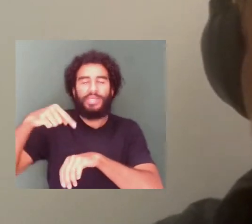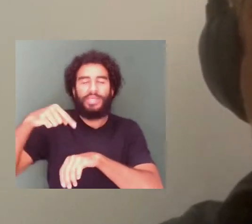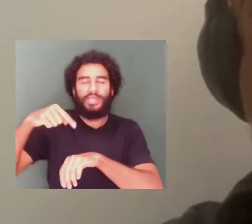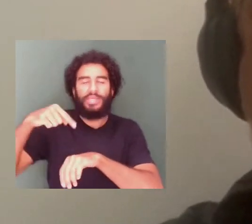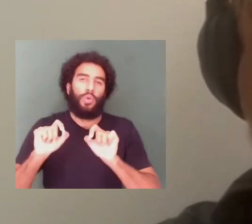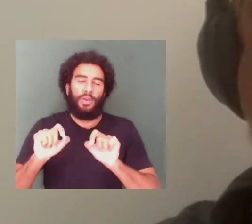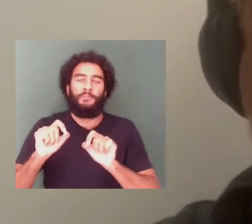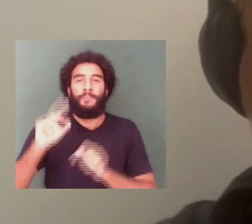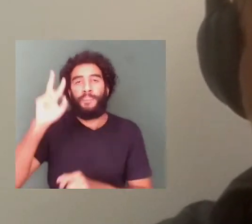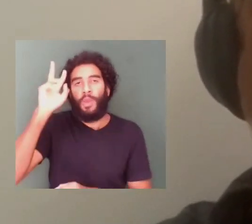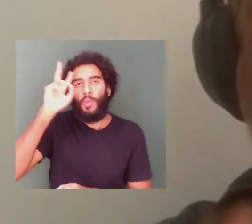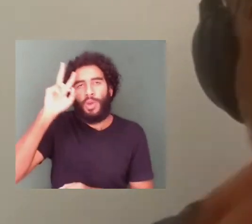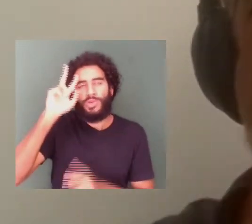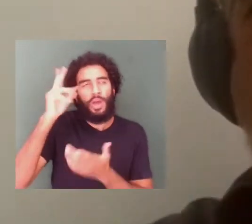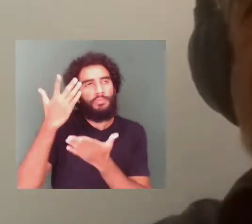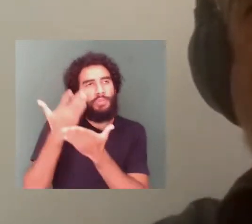also